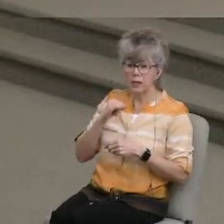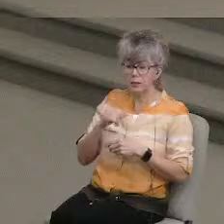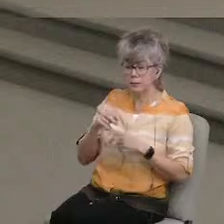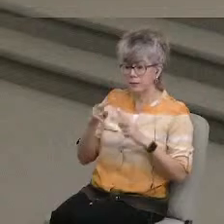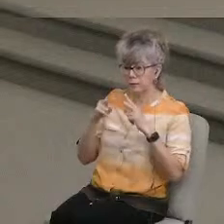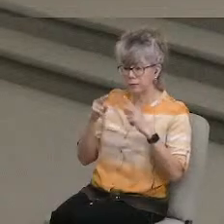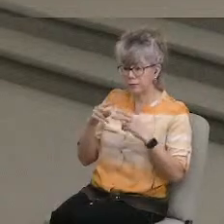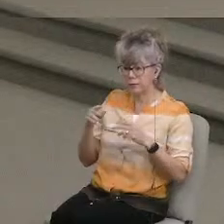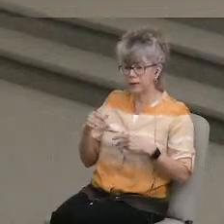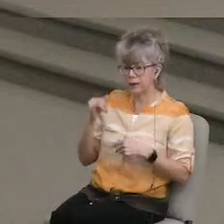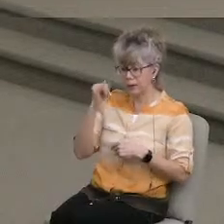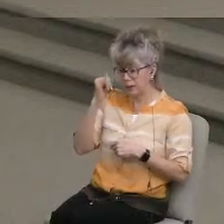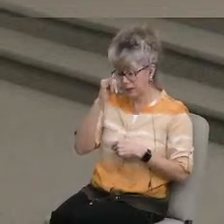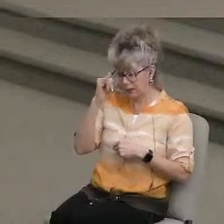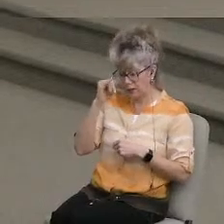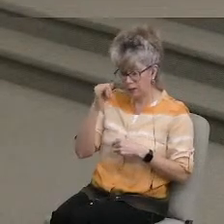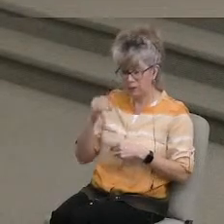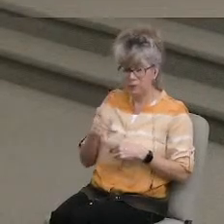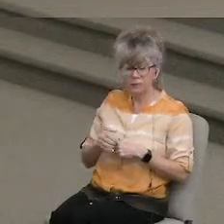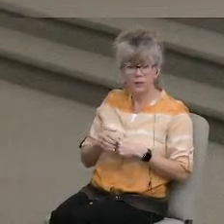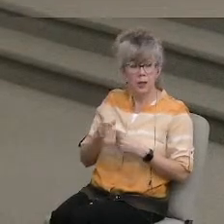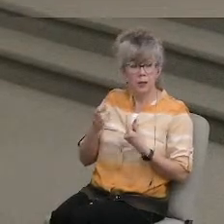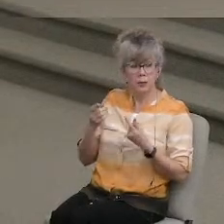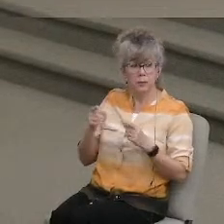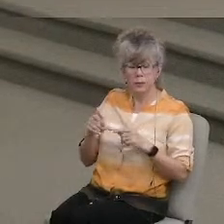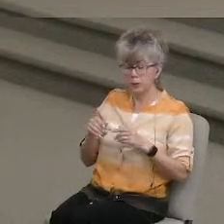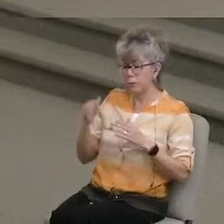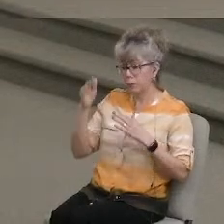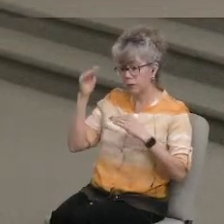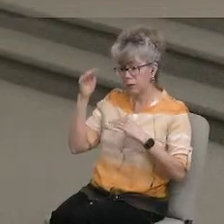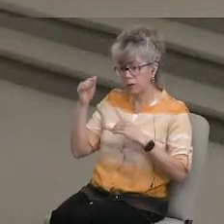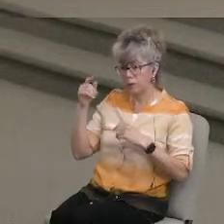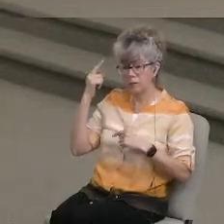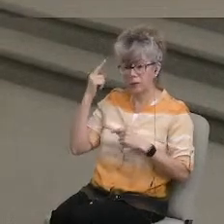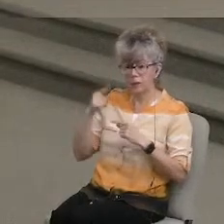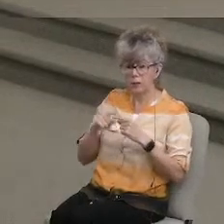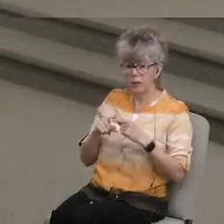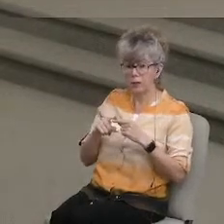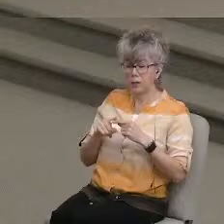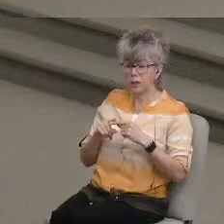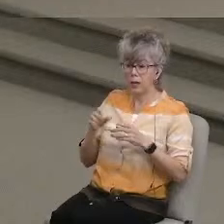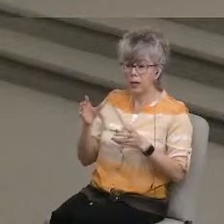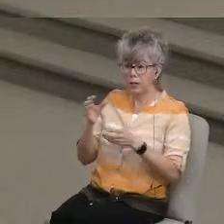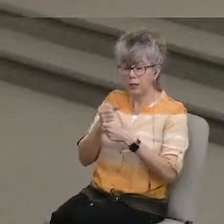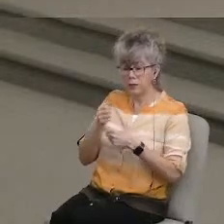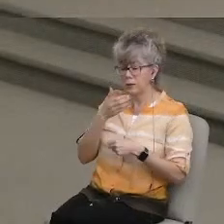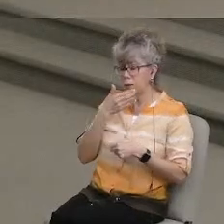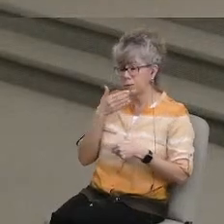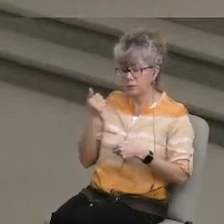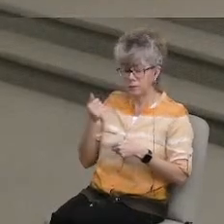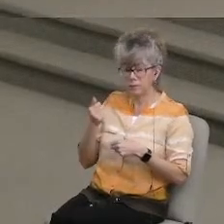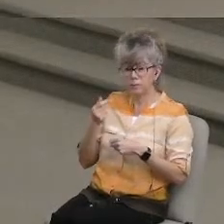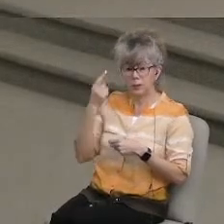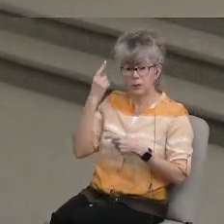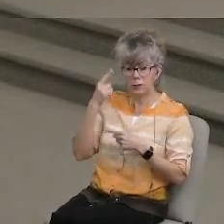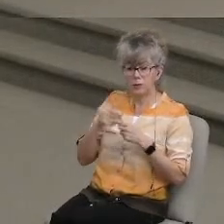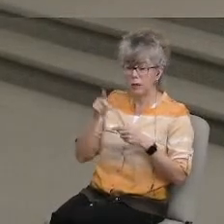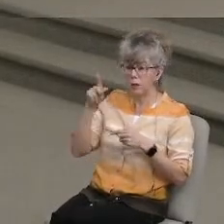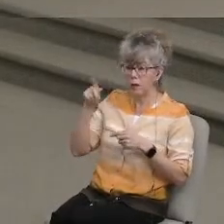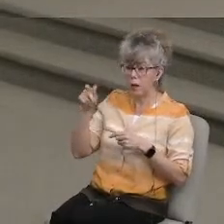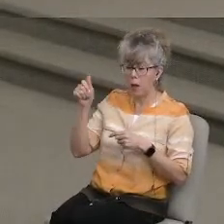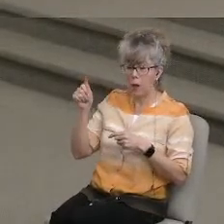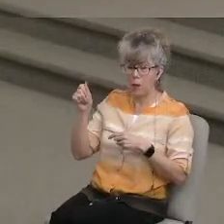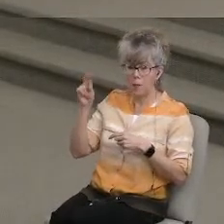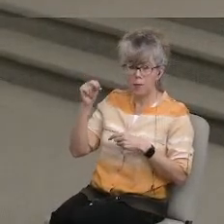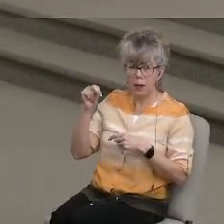few options to help him in recovery from this pancreatitis and deal with the large pseudocyst that